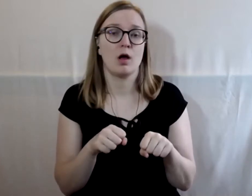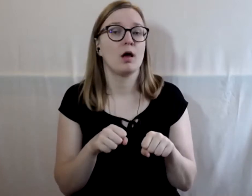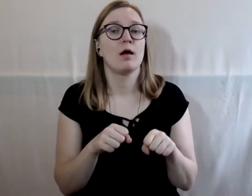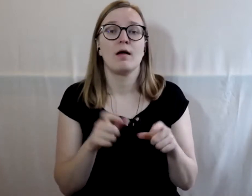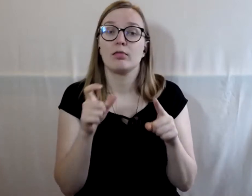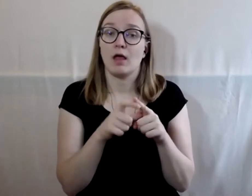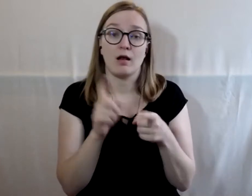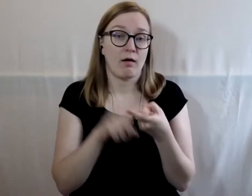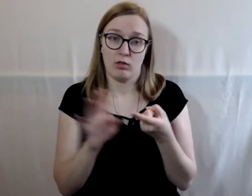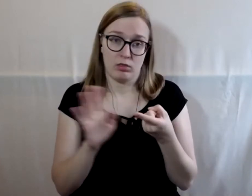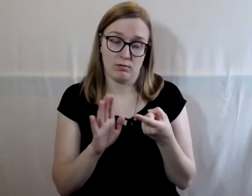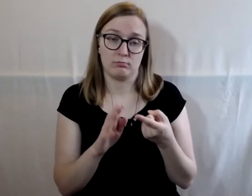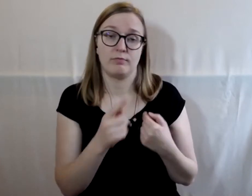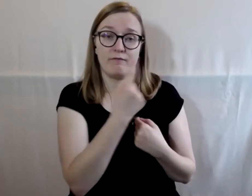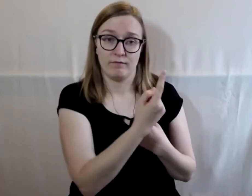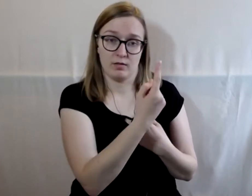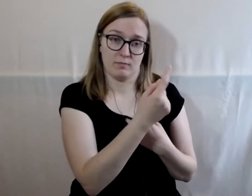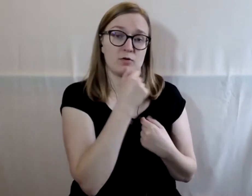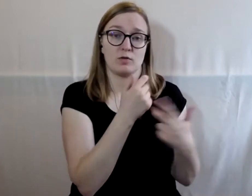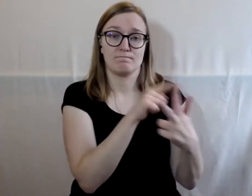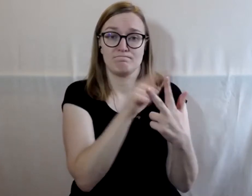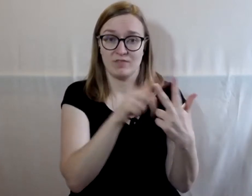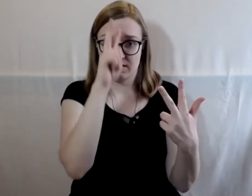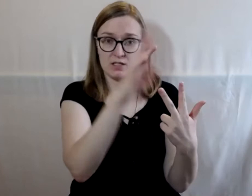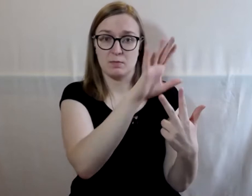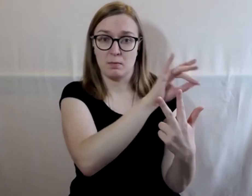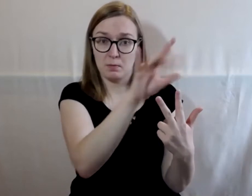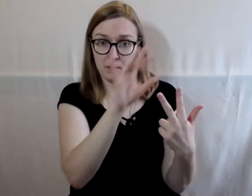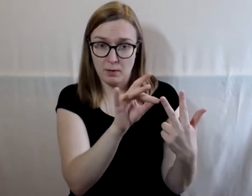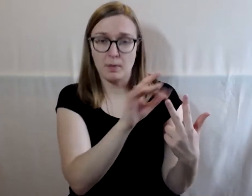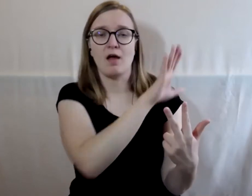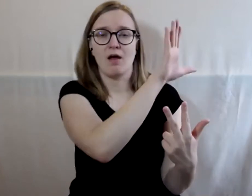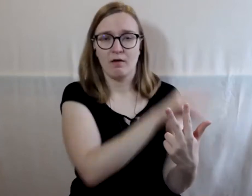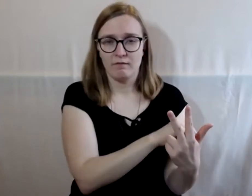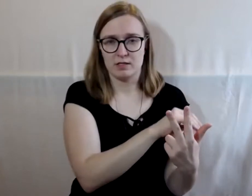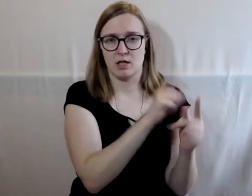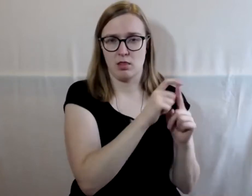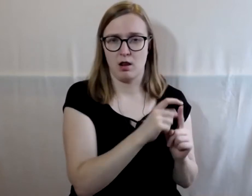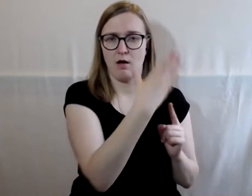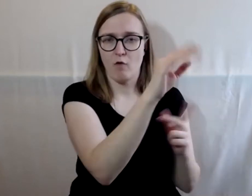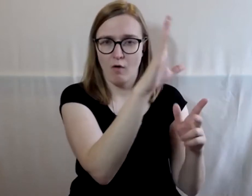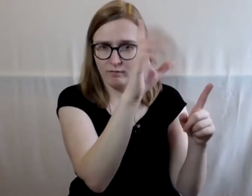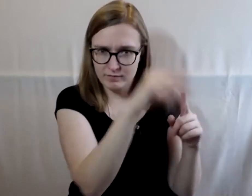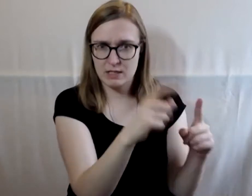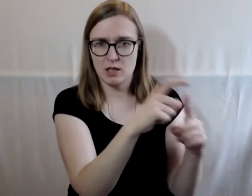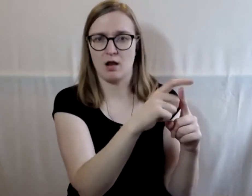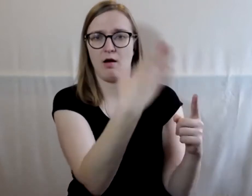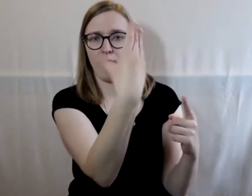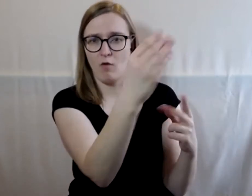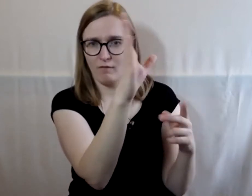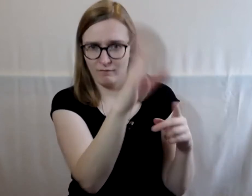But I'm not going to tell you which option to take there, but I